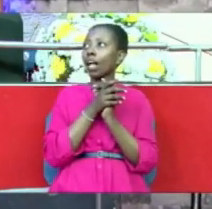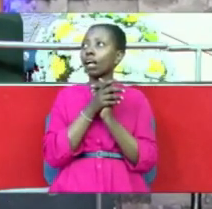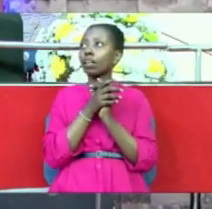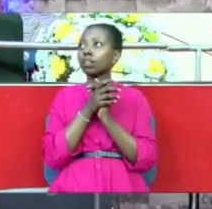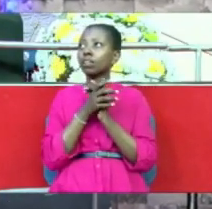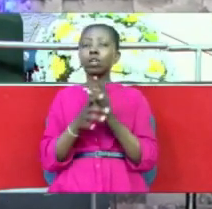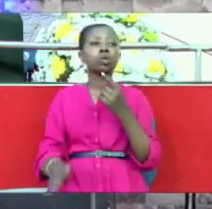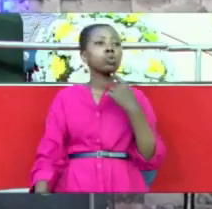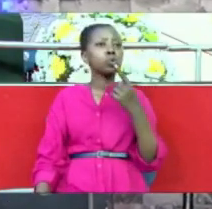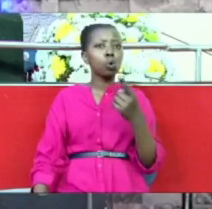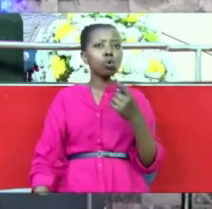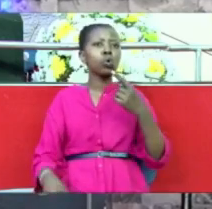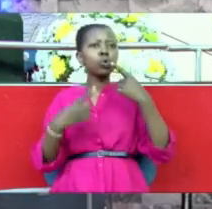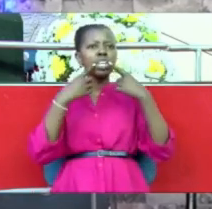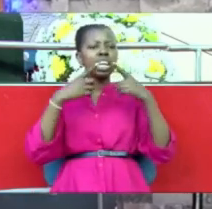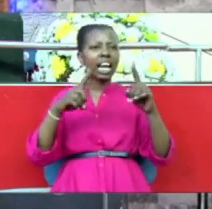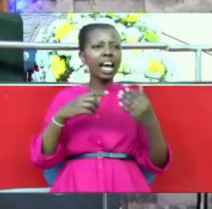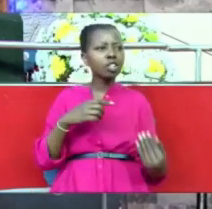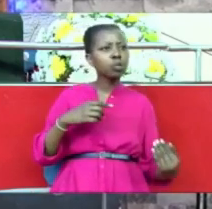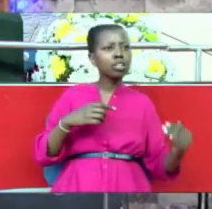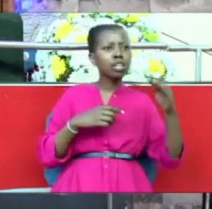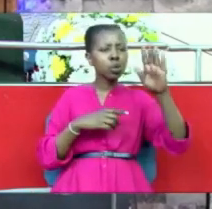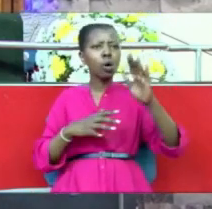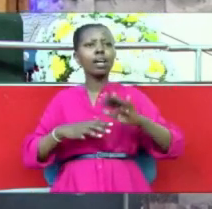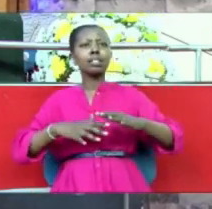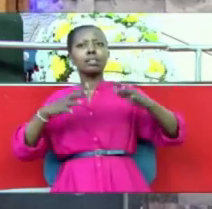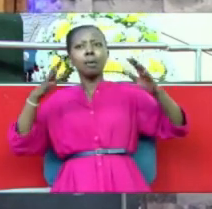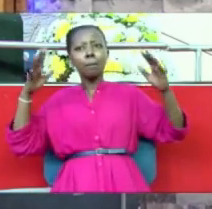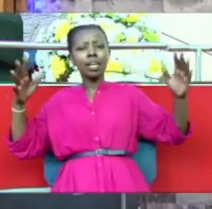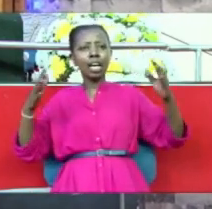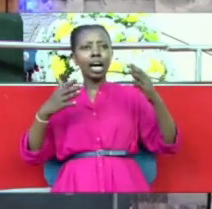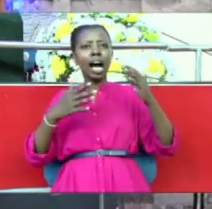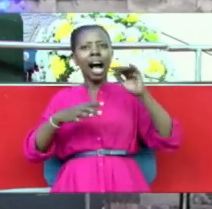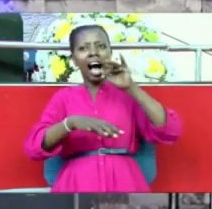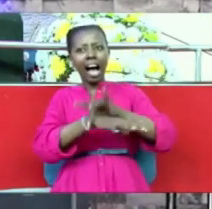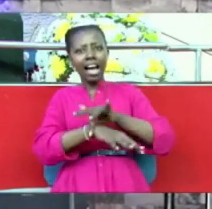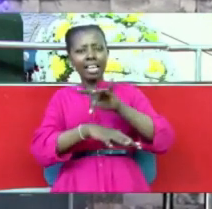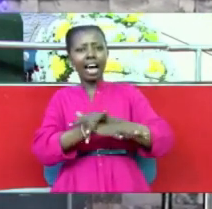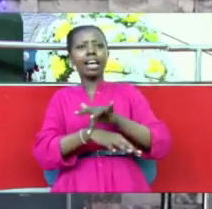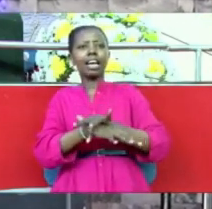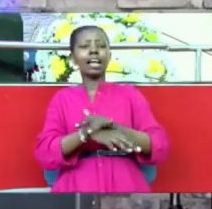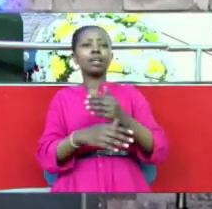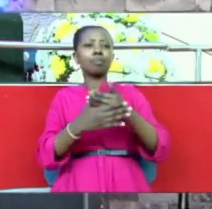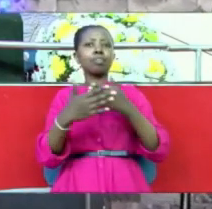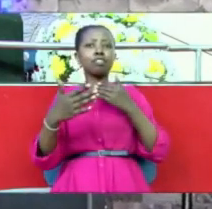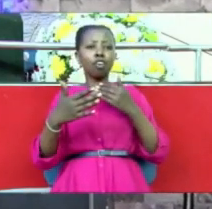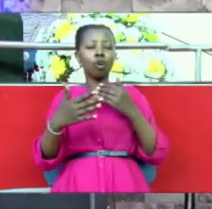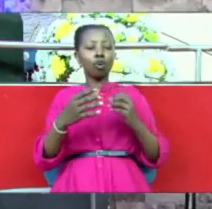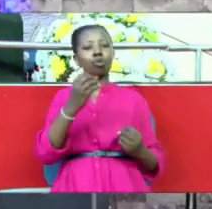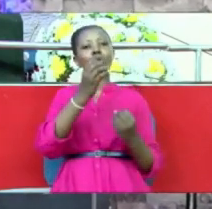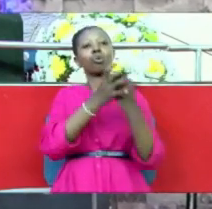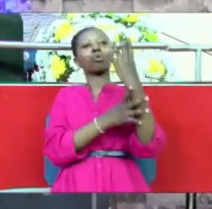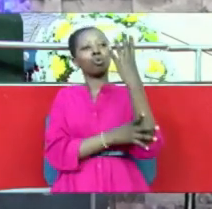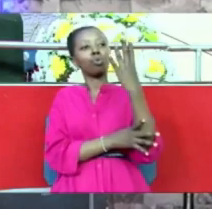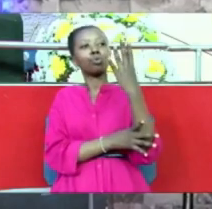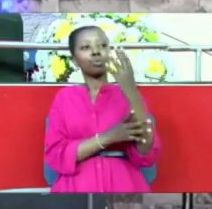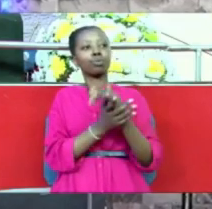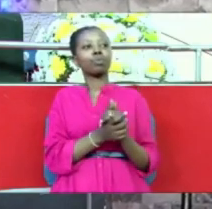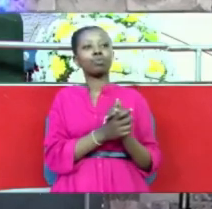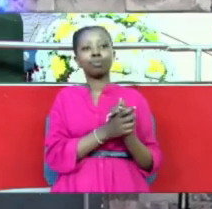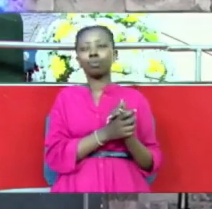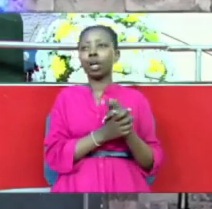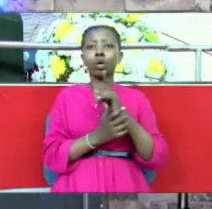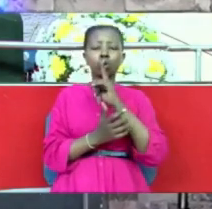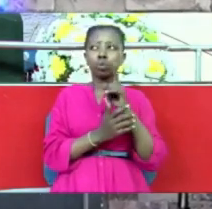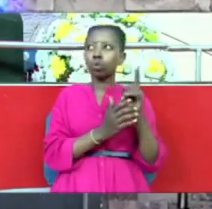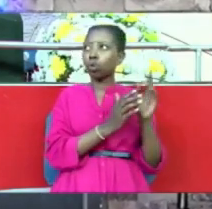May what you call your children come to pass. In the name of the Lord. Amen. So Jabez asked the Lord,